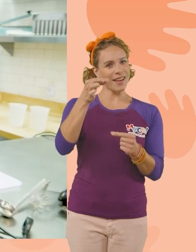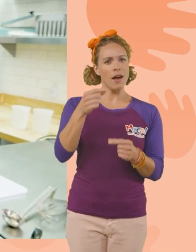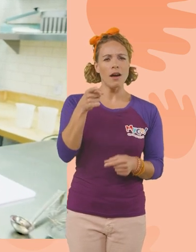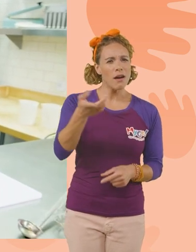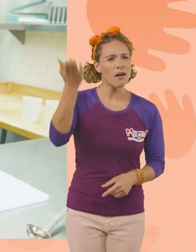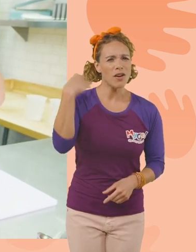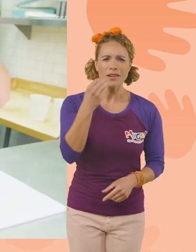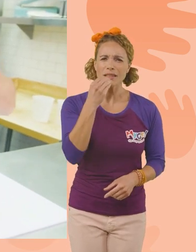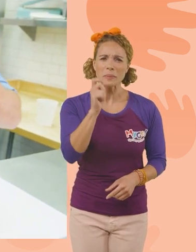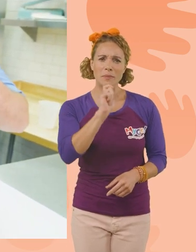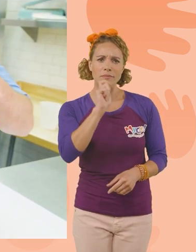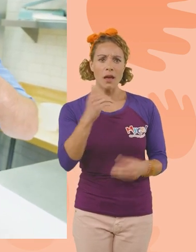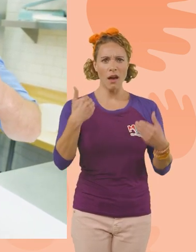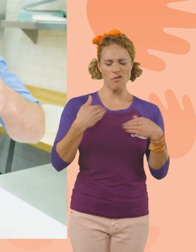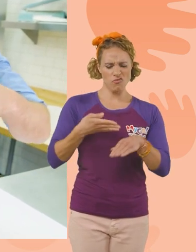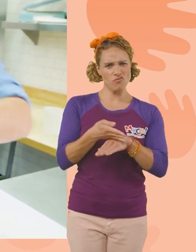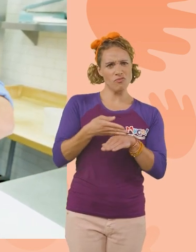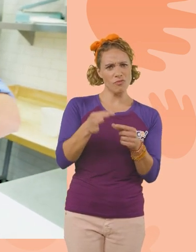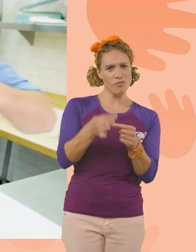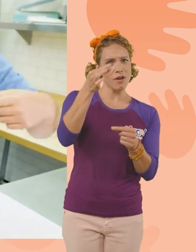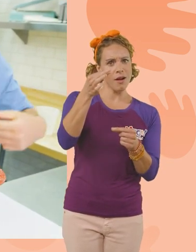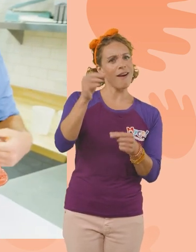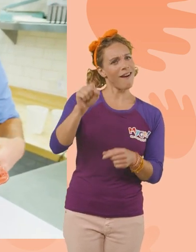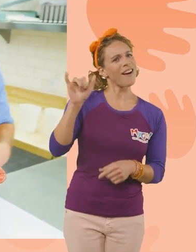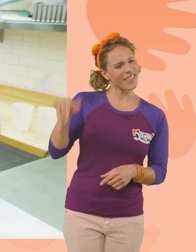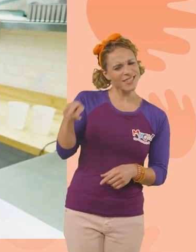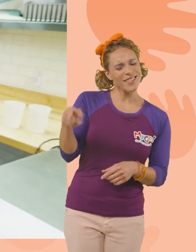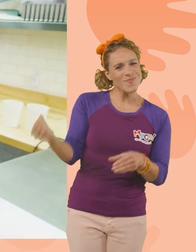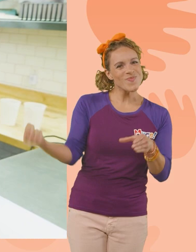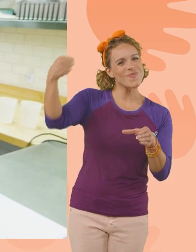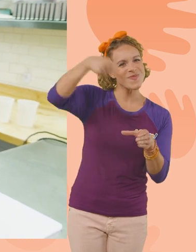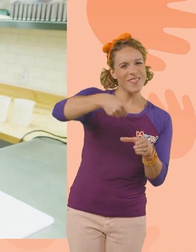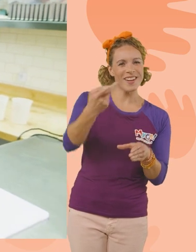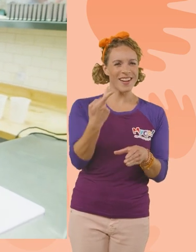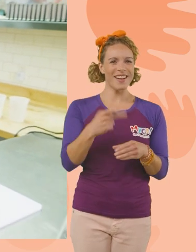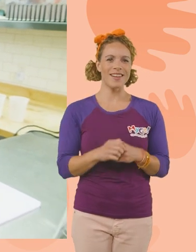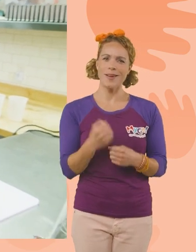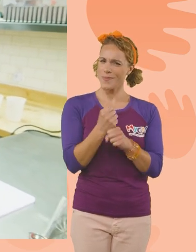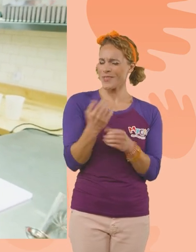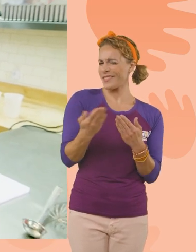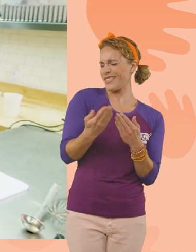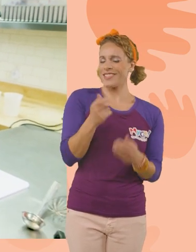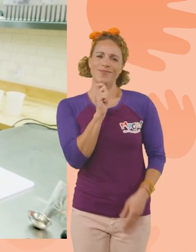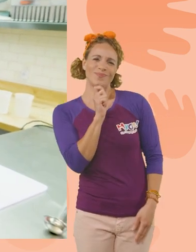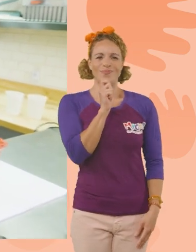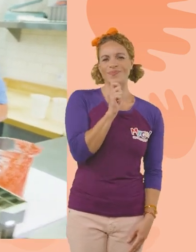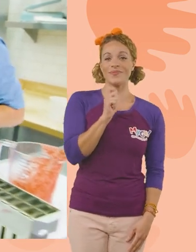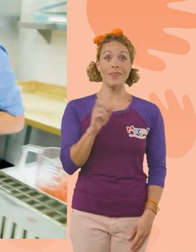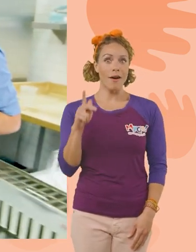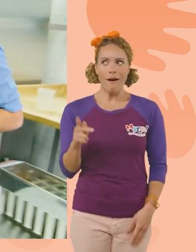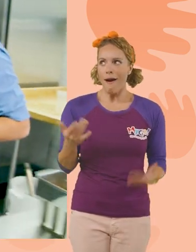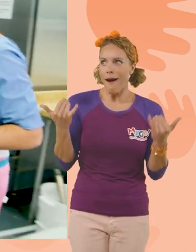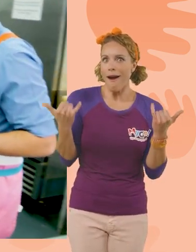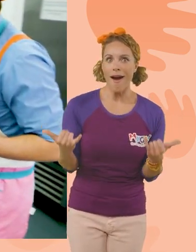stick. Have you ever eaten a popsicle and you hold on to the piece of wood? Yeah, that's what we just put in there. That's what makes them so handy. Okay. And now